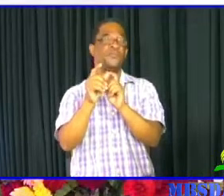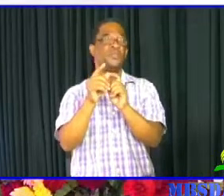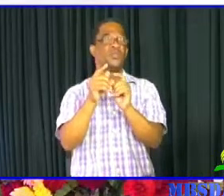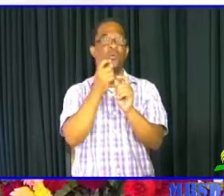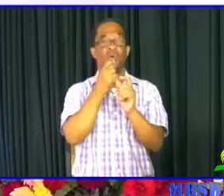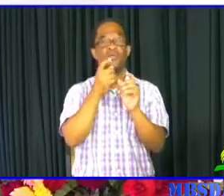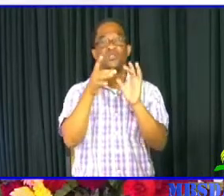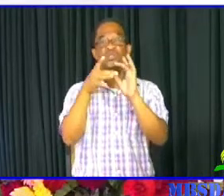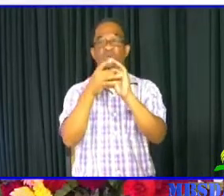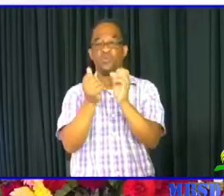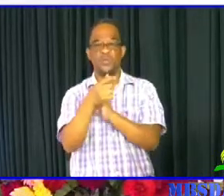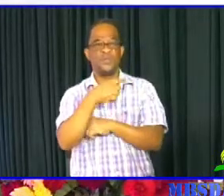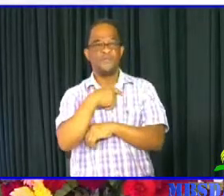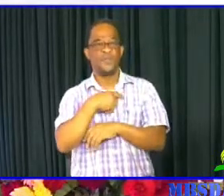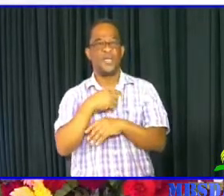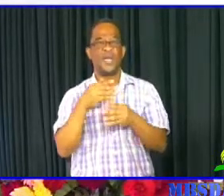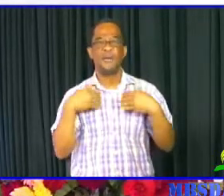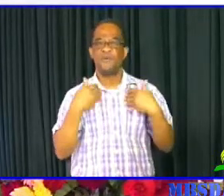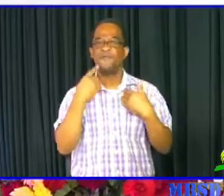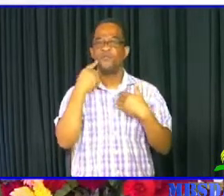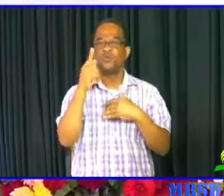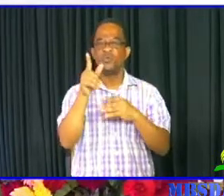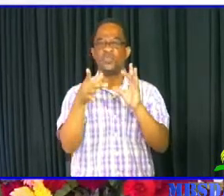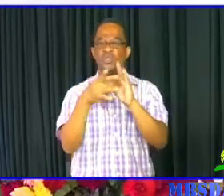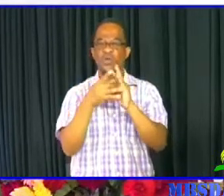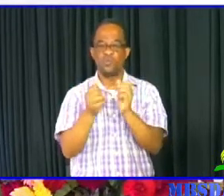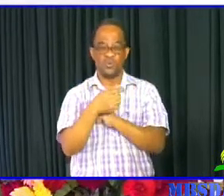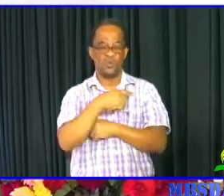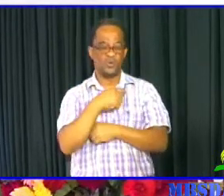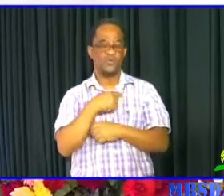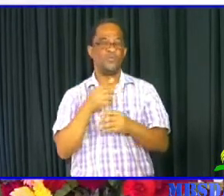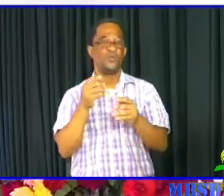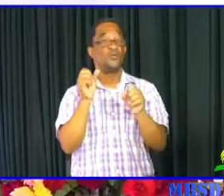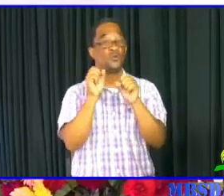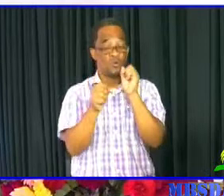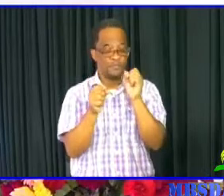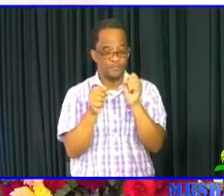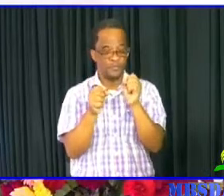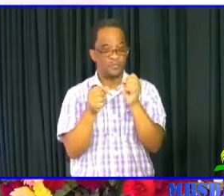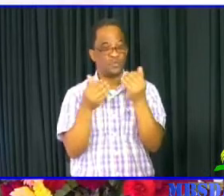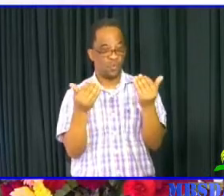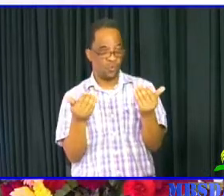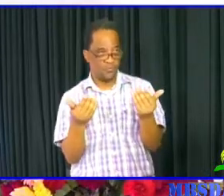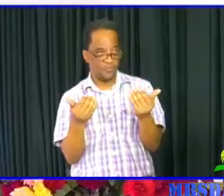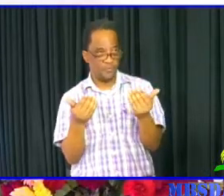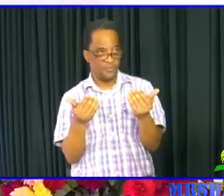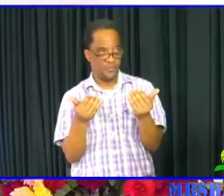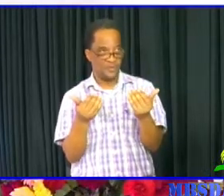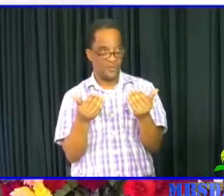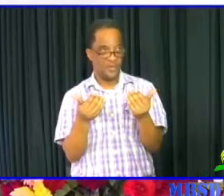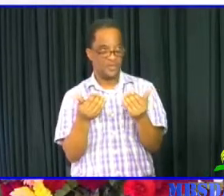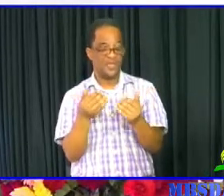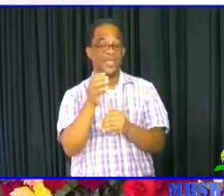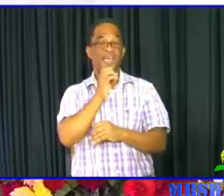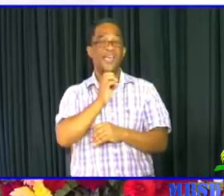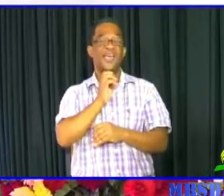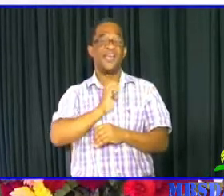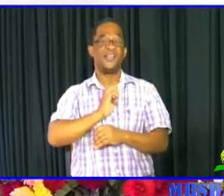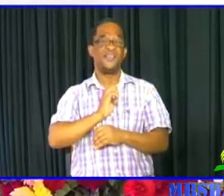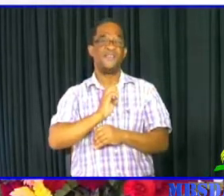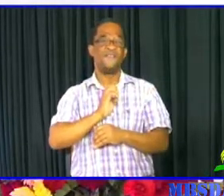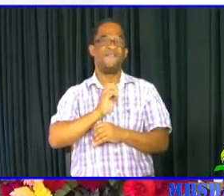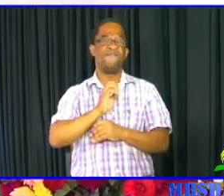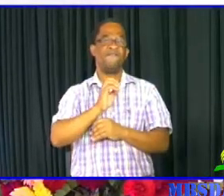each evening. We greatly appreciate it. We're thankful for that. And so at this time, Elder Philip Castell, who is the